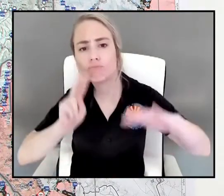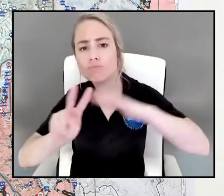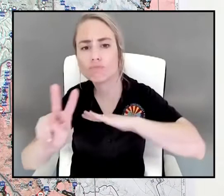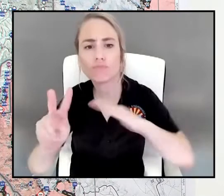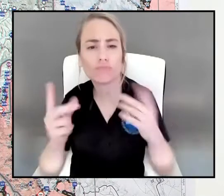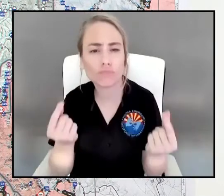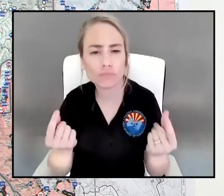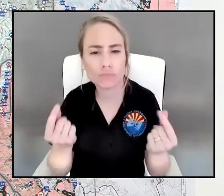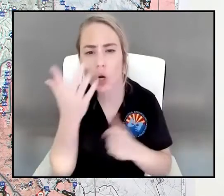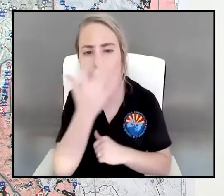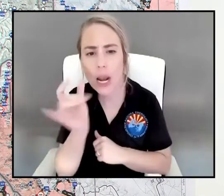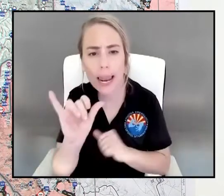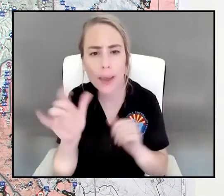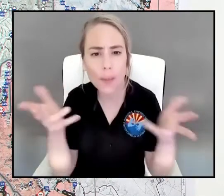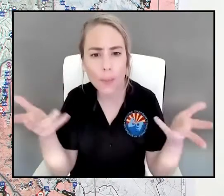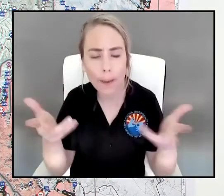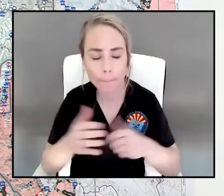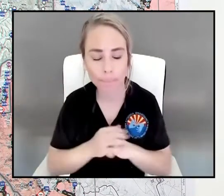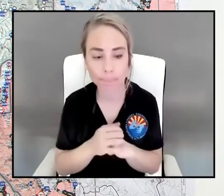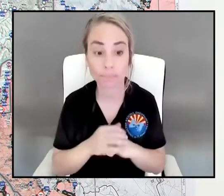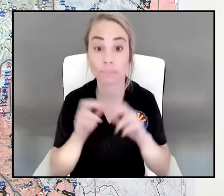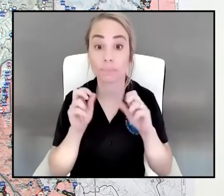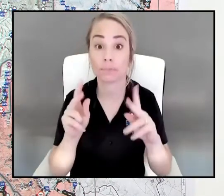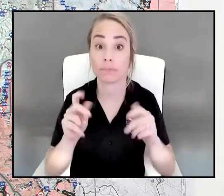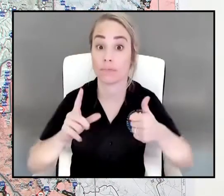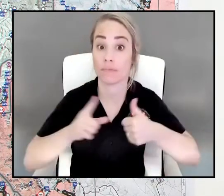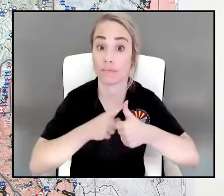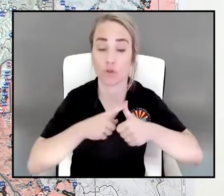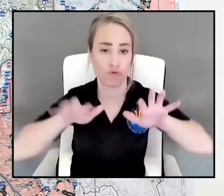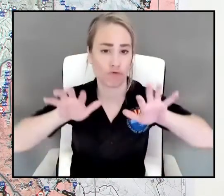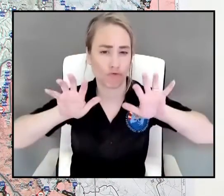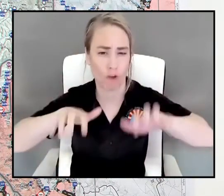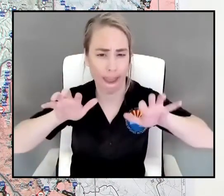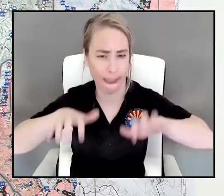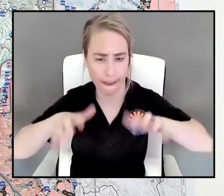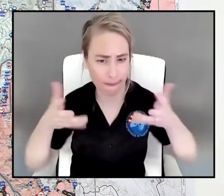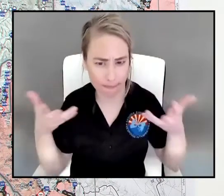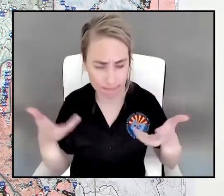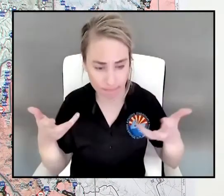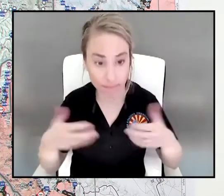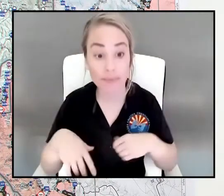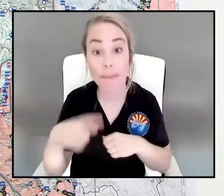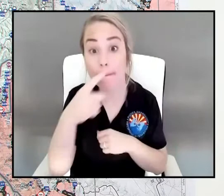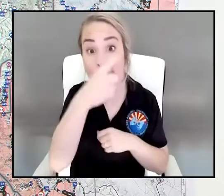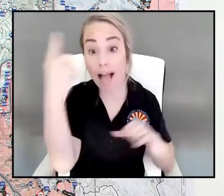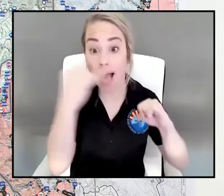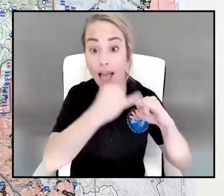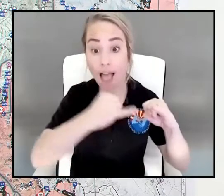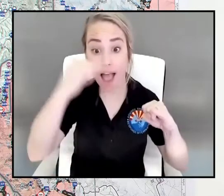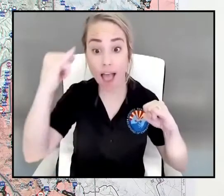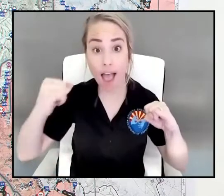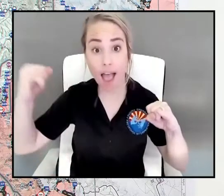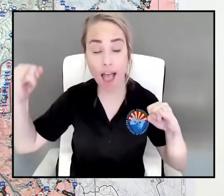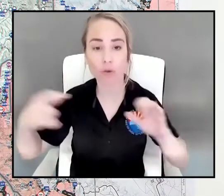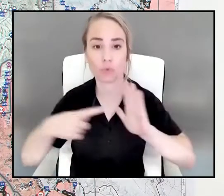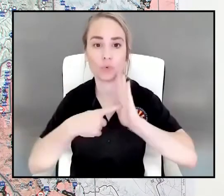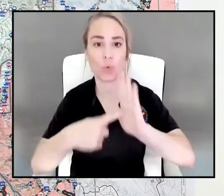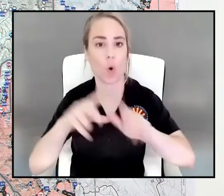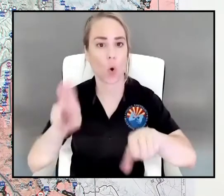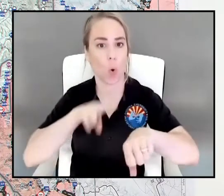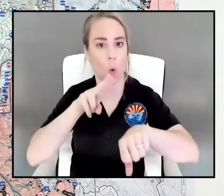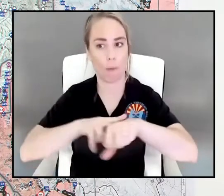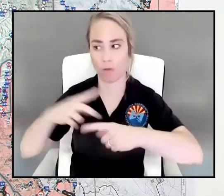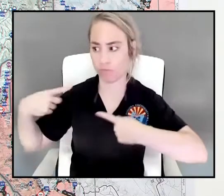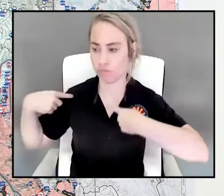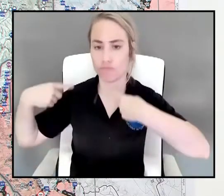have we been as far as rainfall goes? The black line here represents what's normal for this area as far as